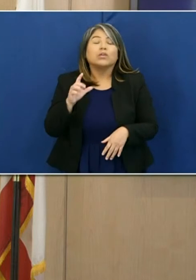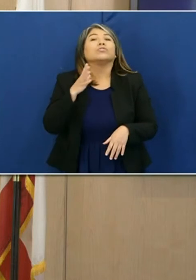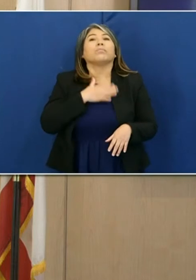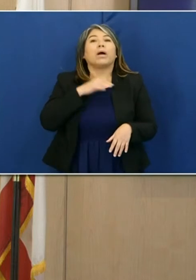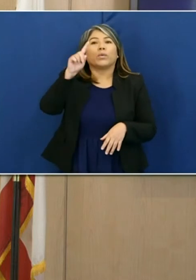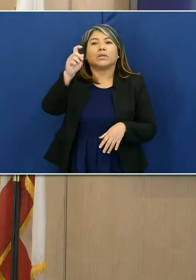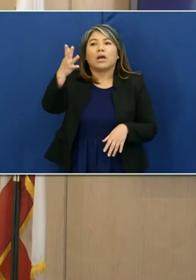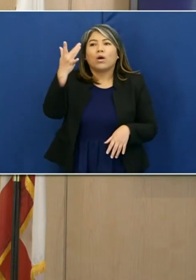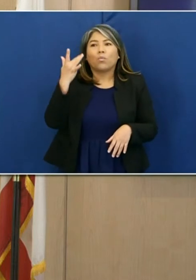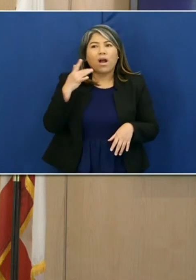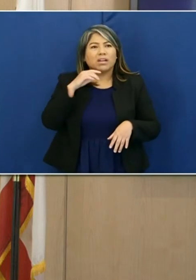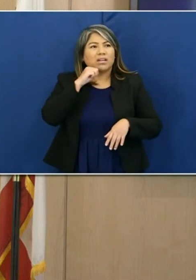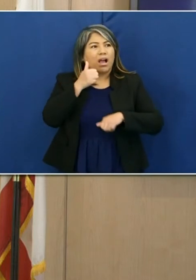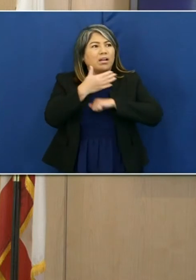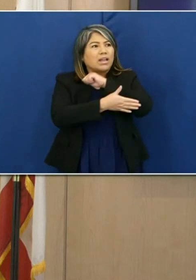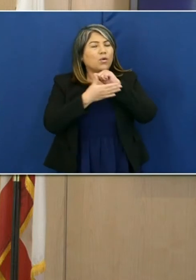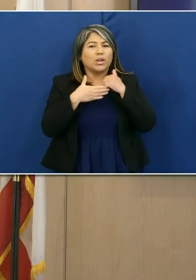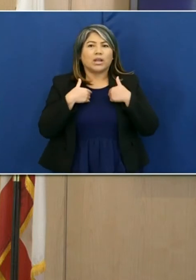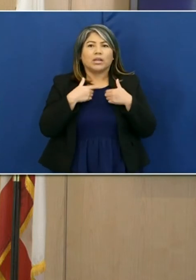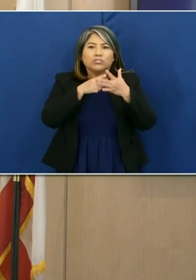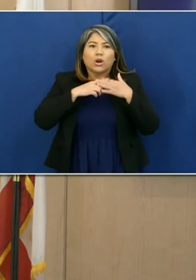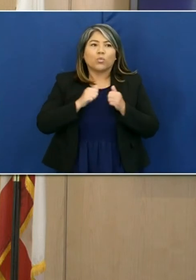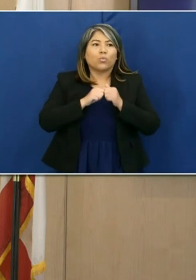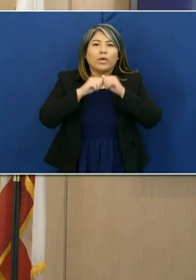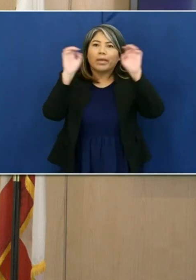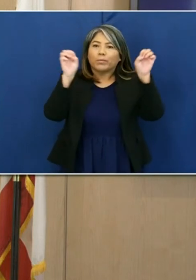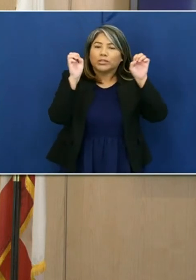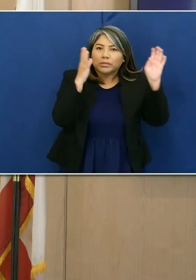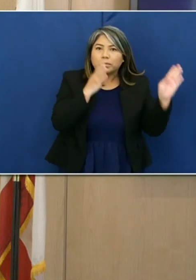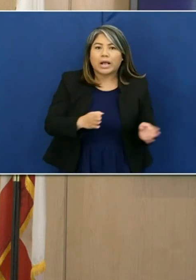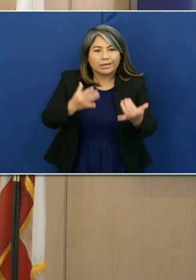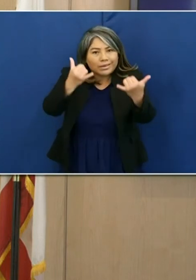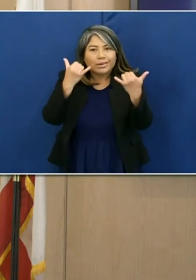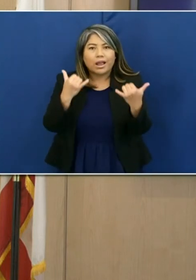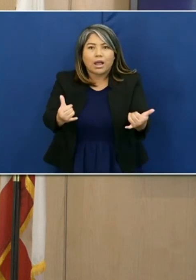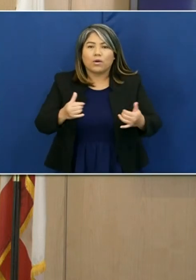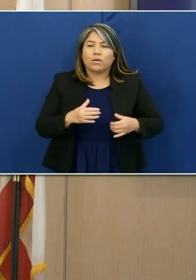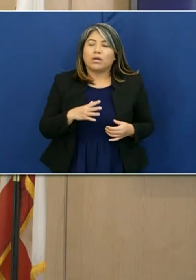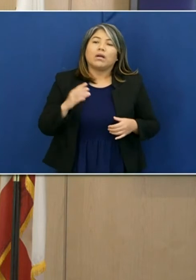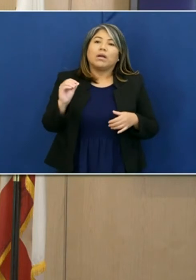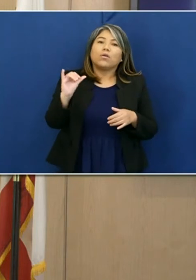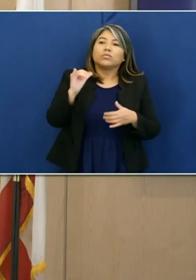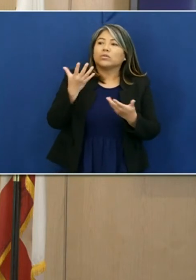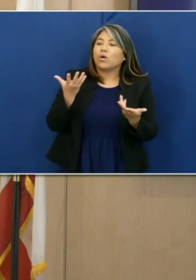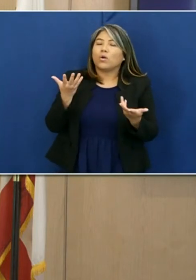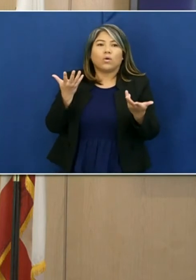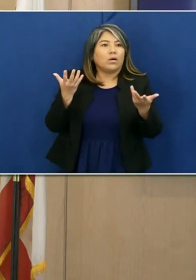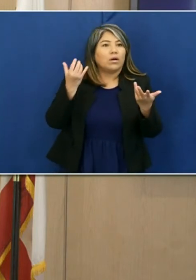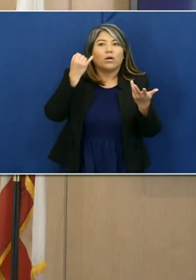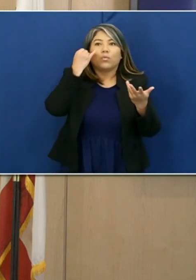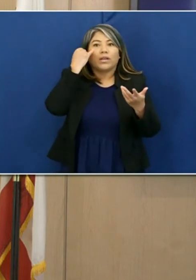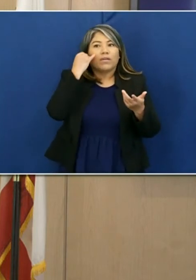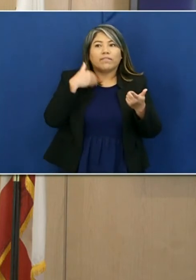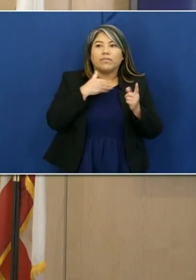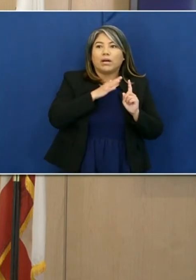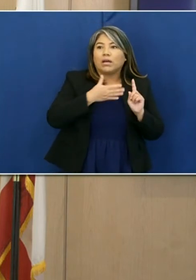county activated its emergency plan, MXD, mass casualty incident, or something of this